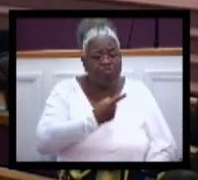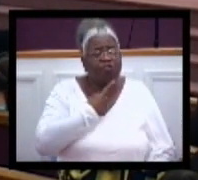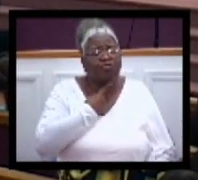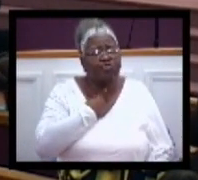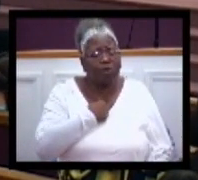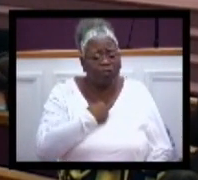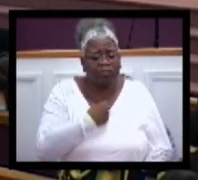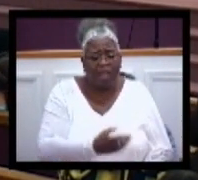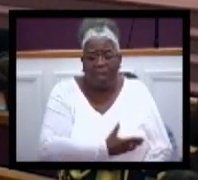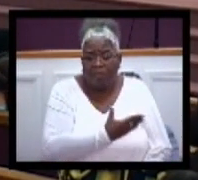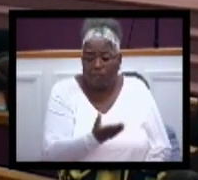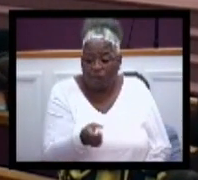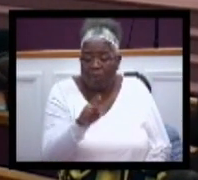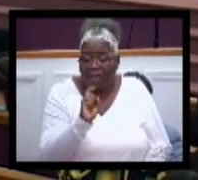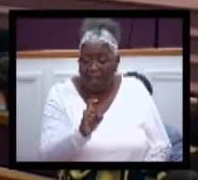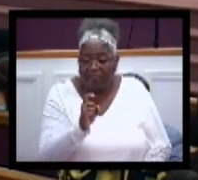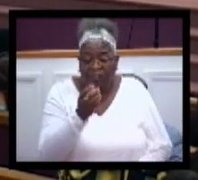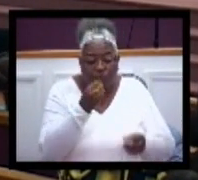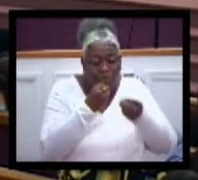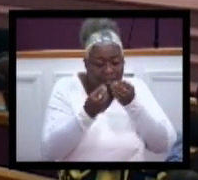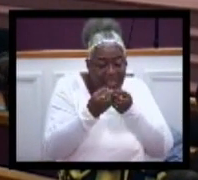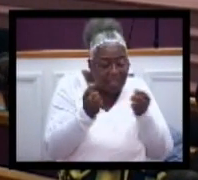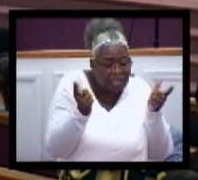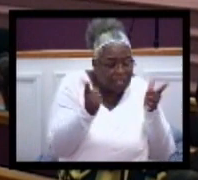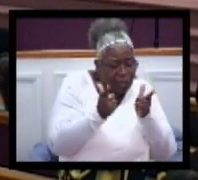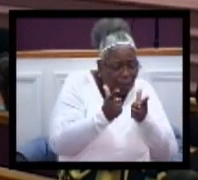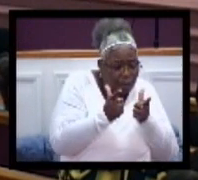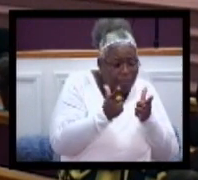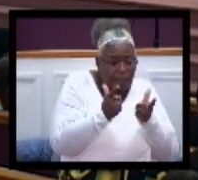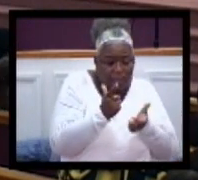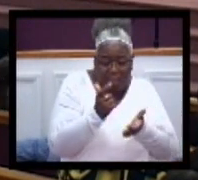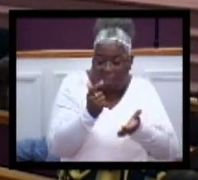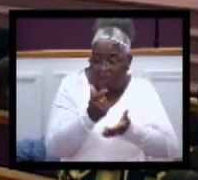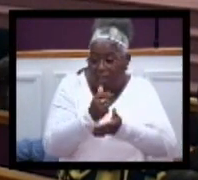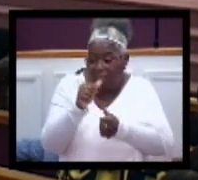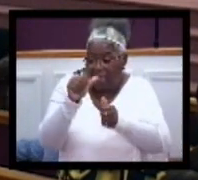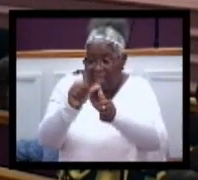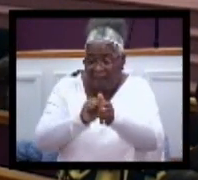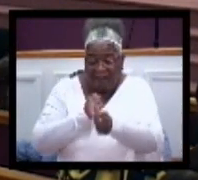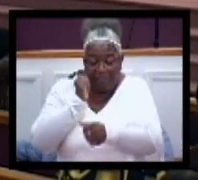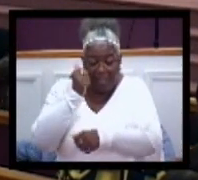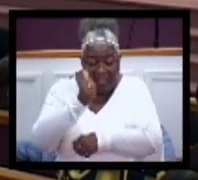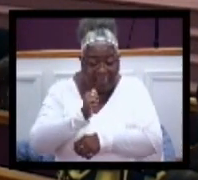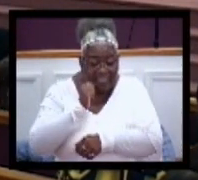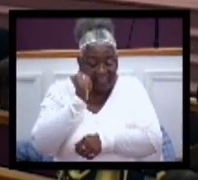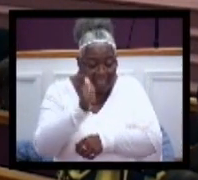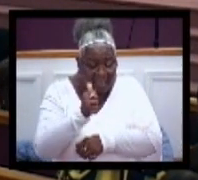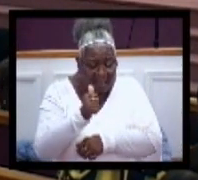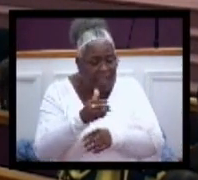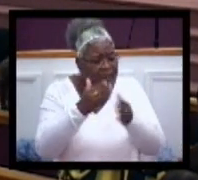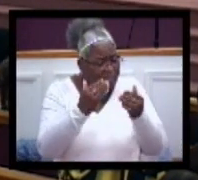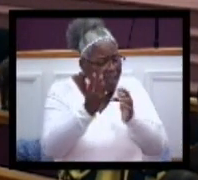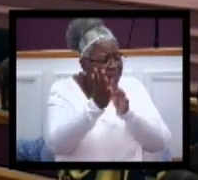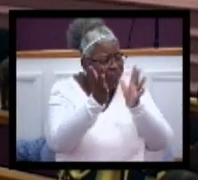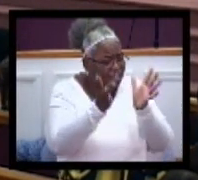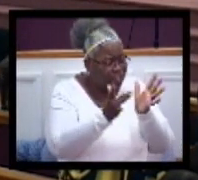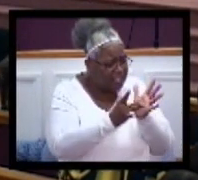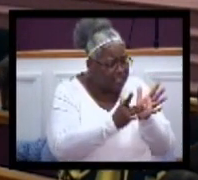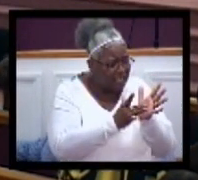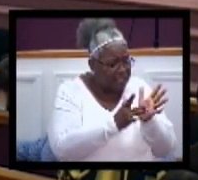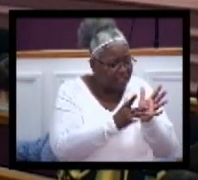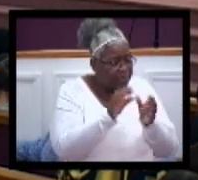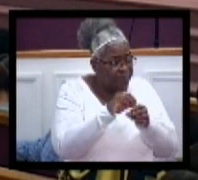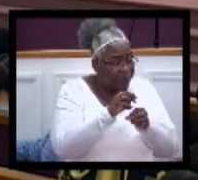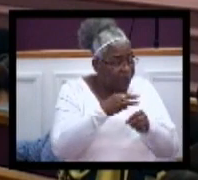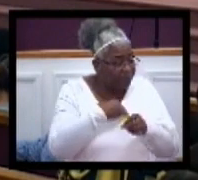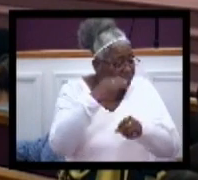thirst, you're going to have to eat a little bit every day. I hear Jesus now